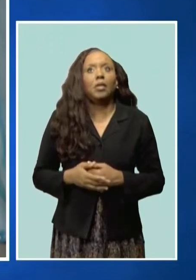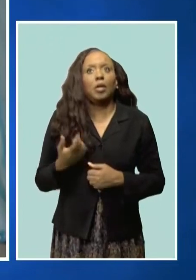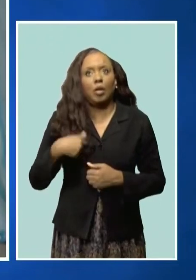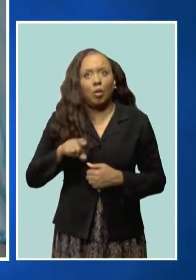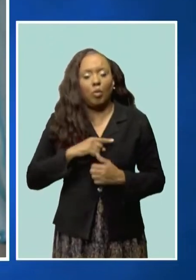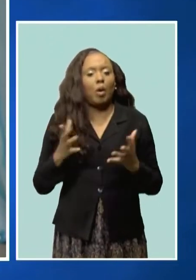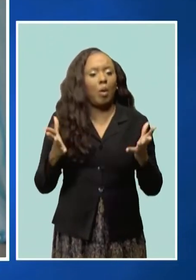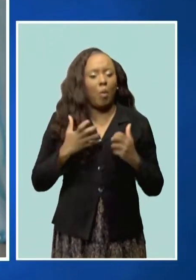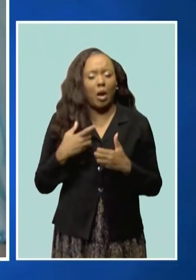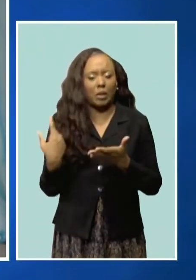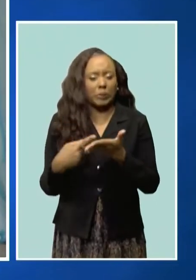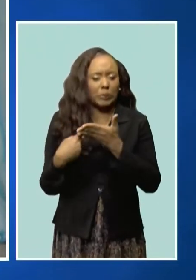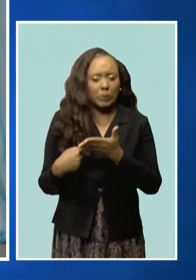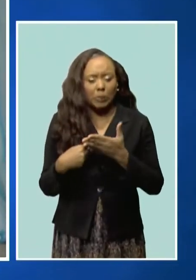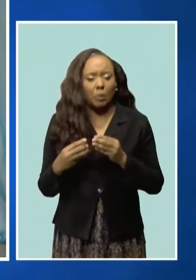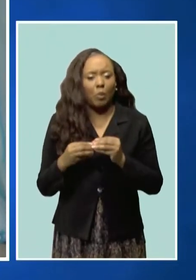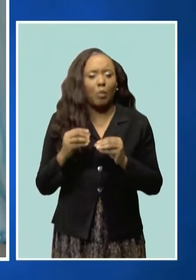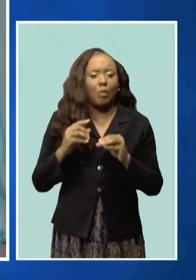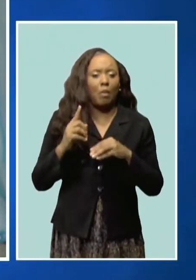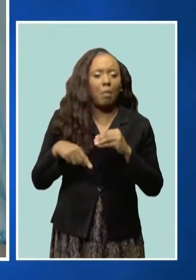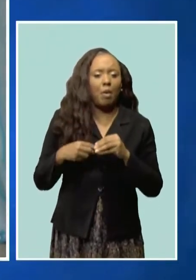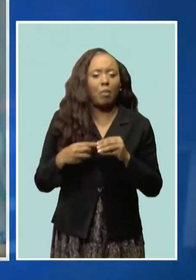We've shifted a little bit.